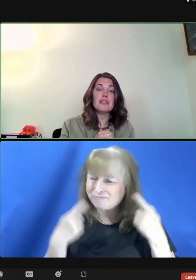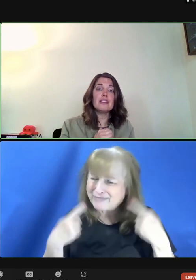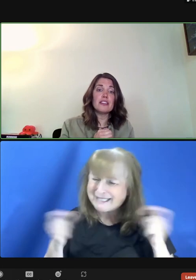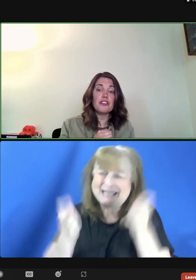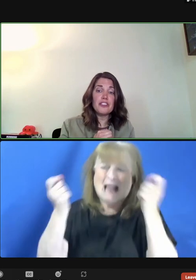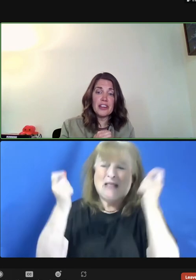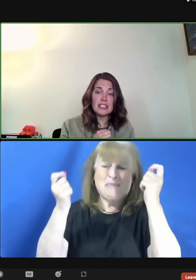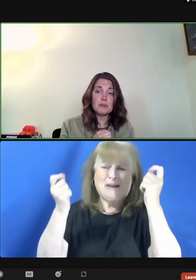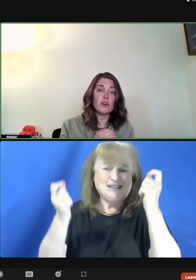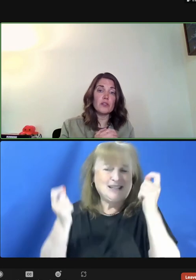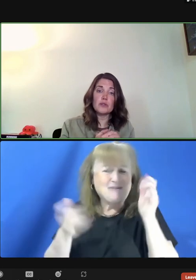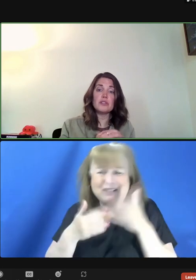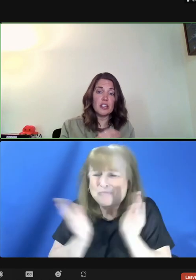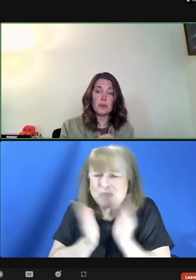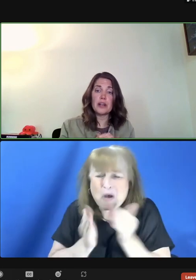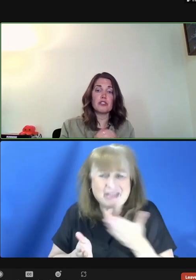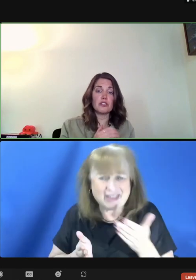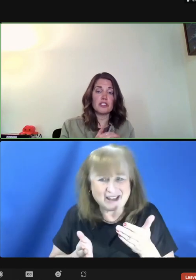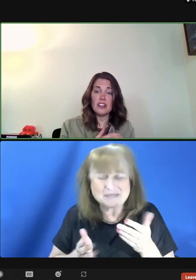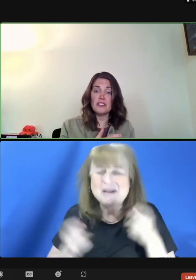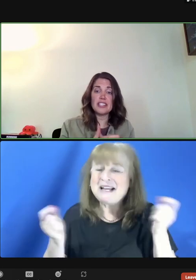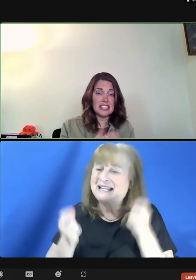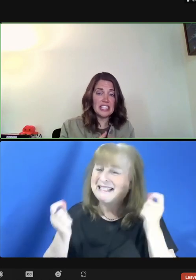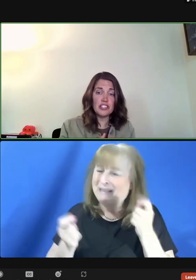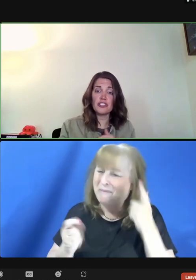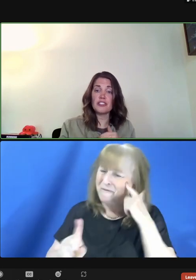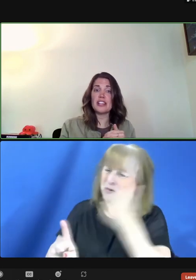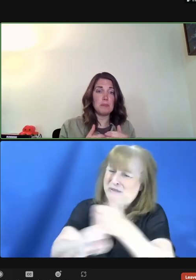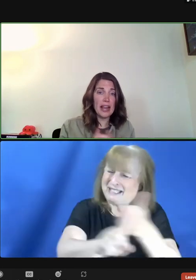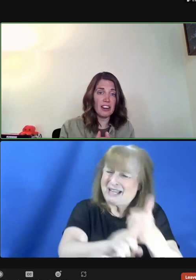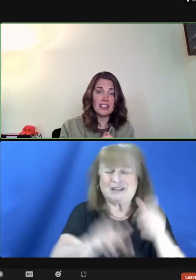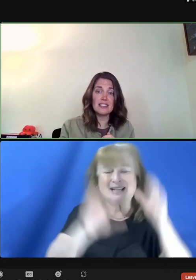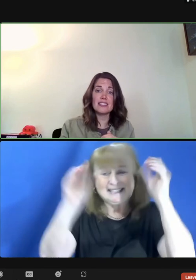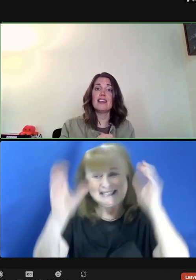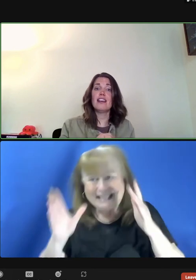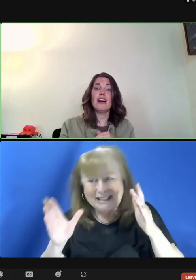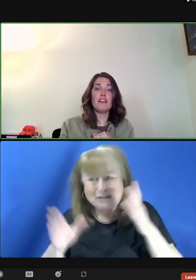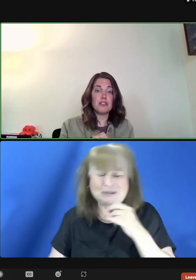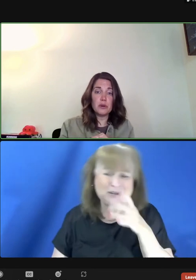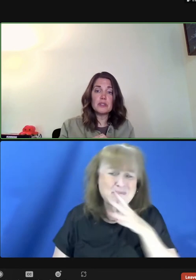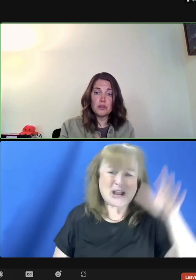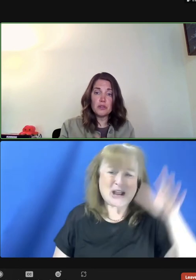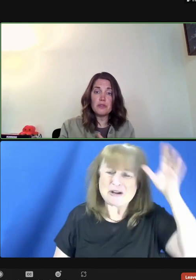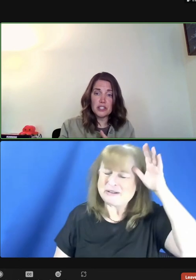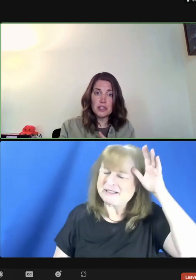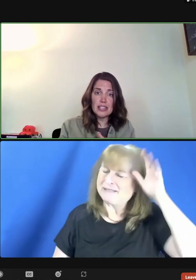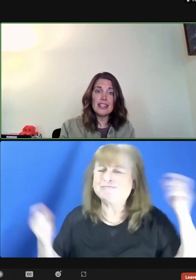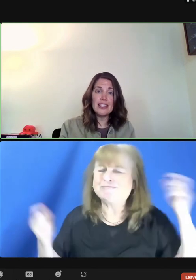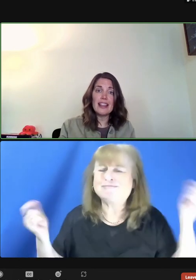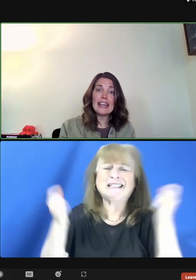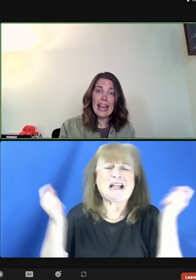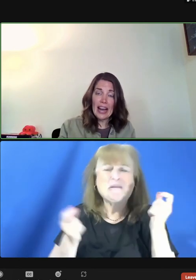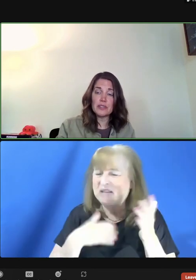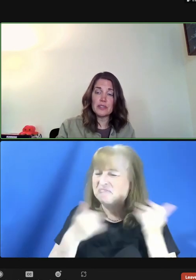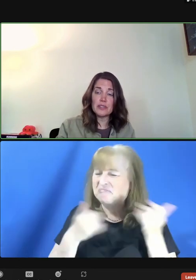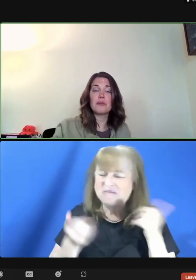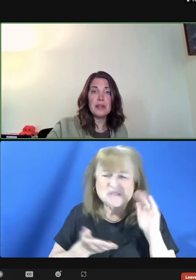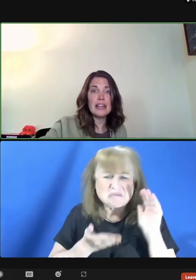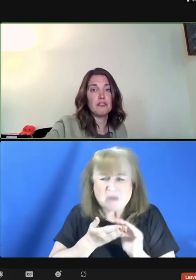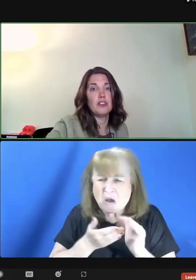for them the little things, but also celebrate for yourselves as teachers, as parents, of those little victories.